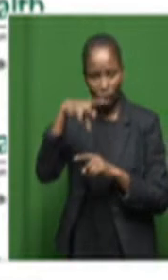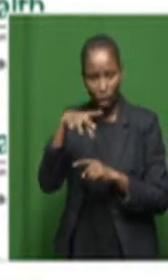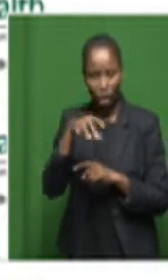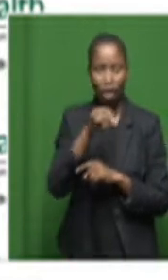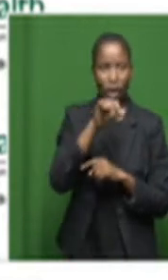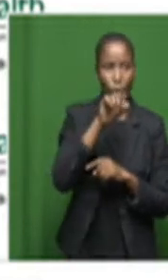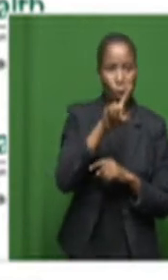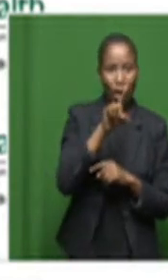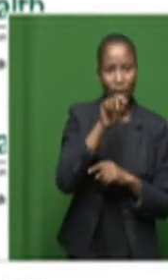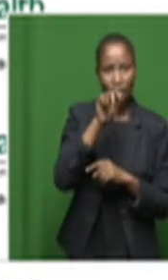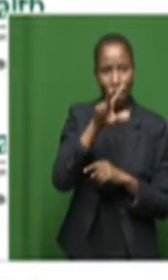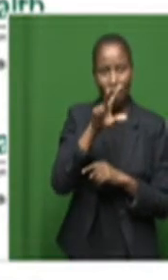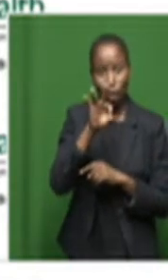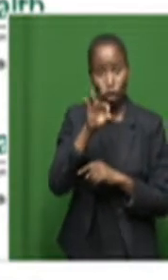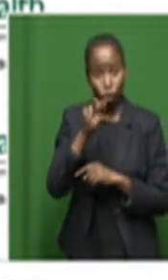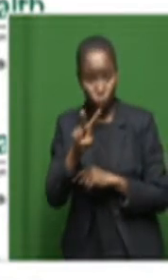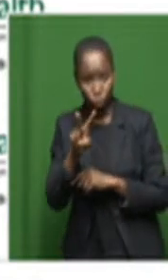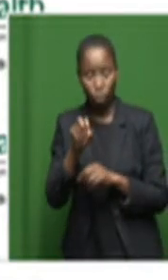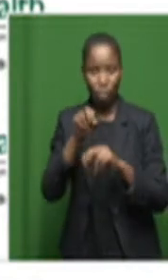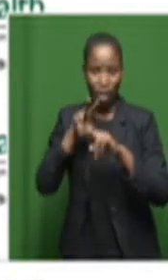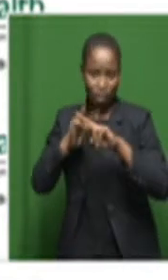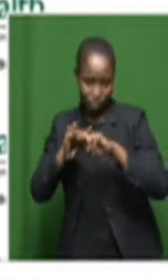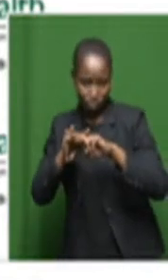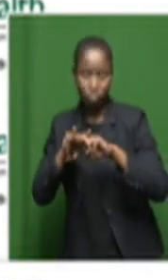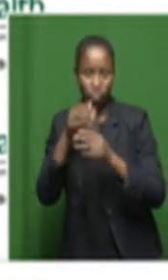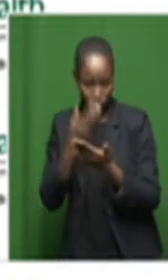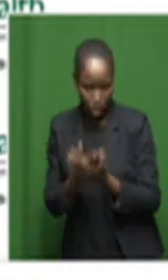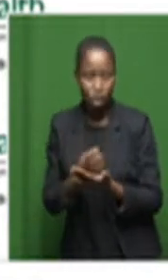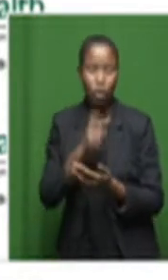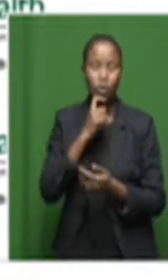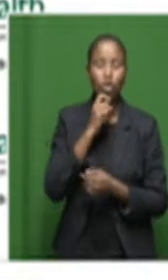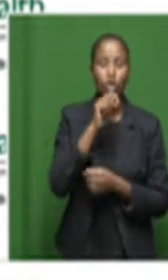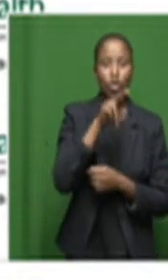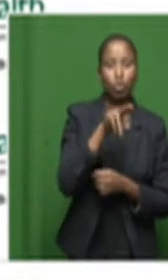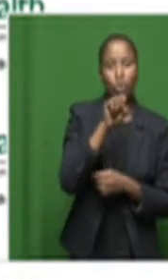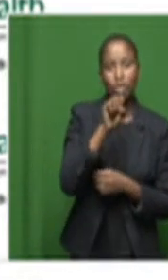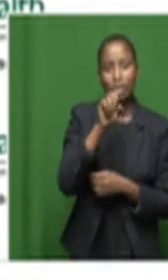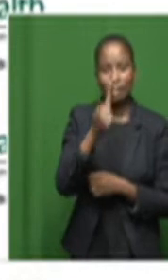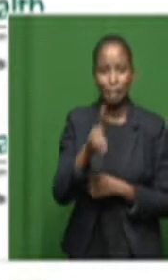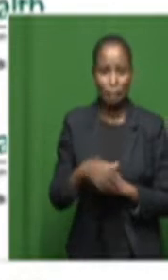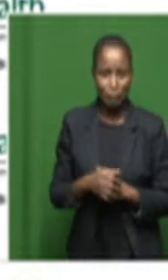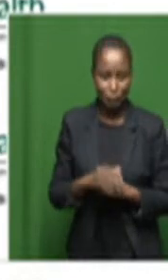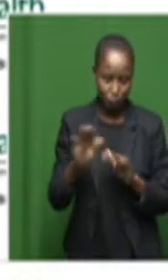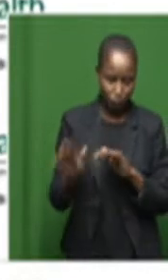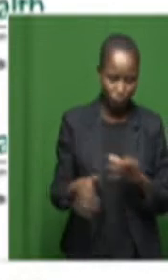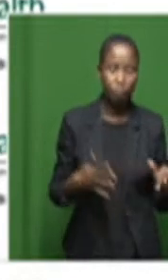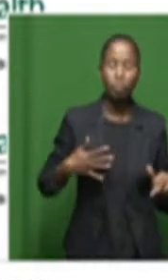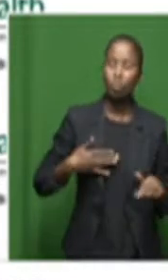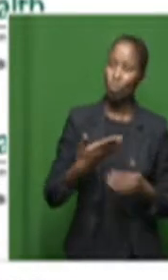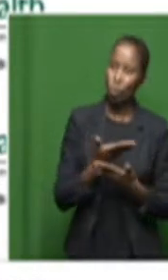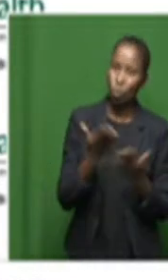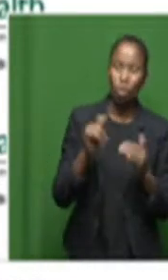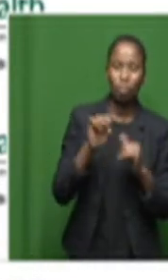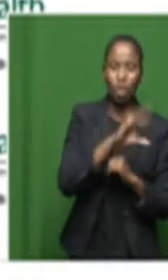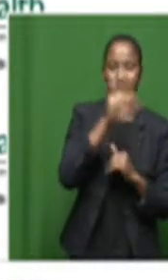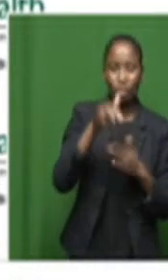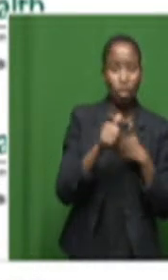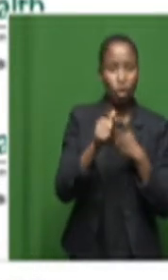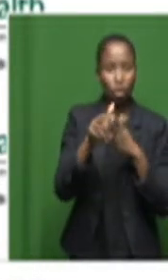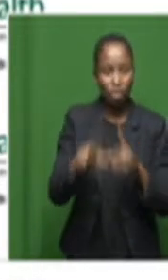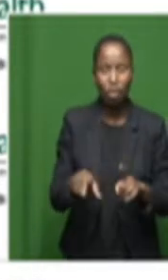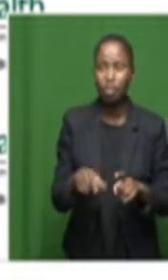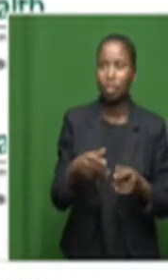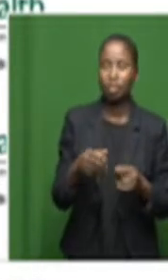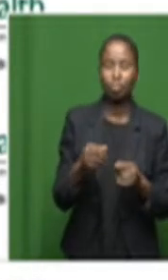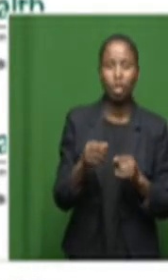hashtag to register on the USSD. So we're also asking all leaders of society, our traditional leaders,